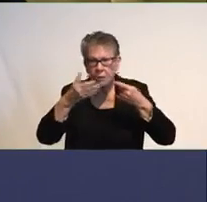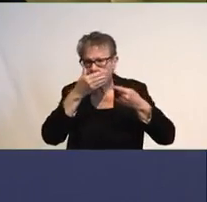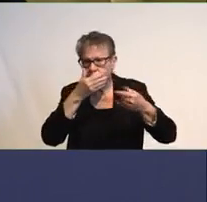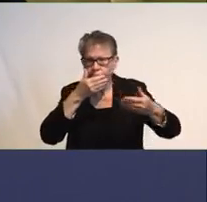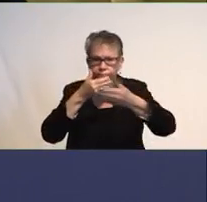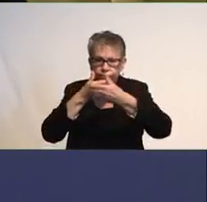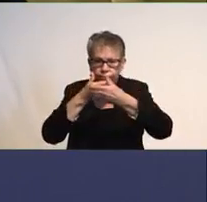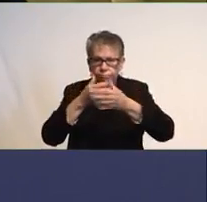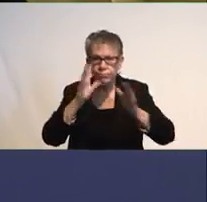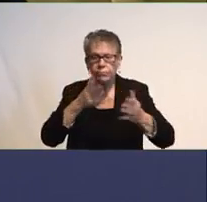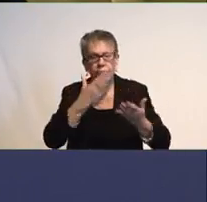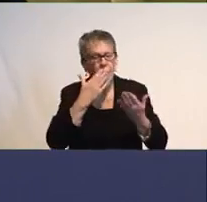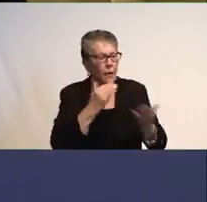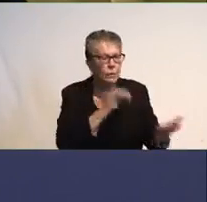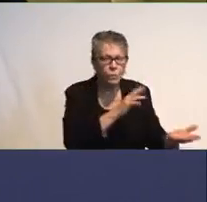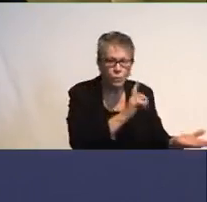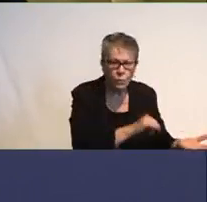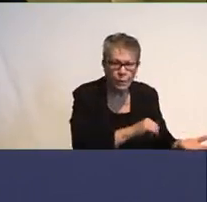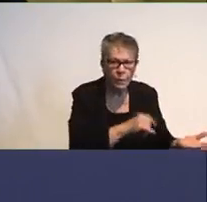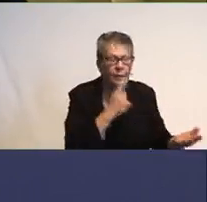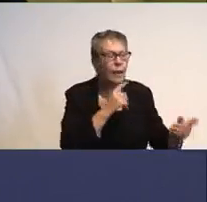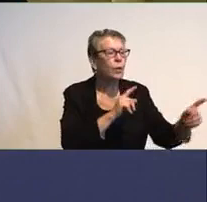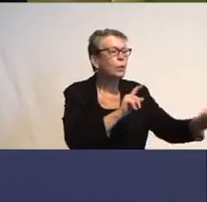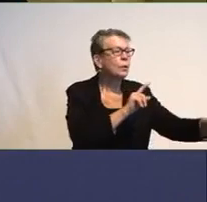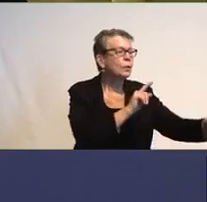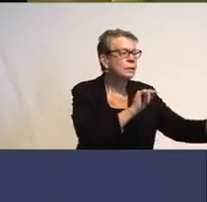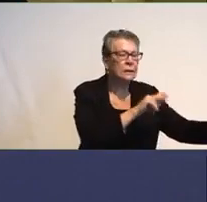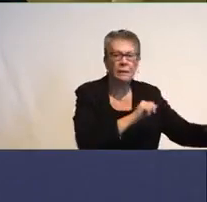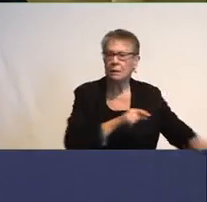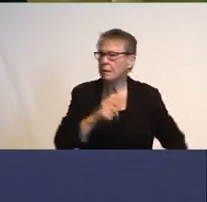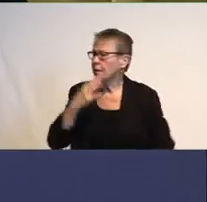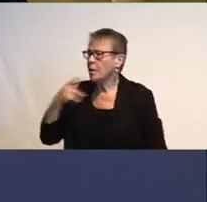Thank you, Judy. Thank you, Tina. Thank you, Pat, Paramel.